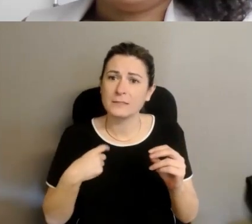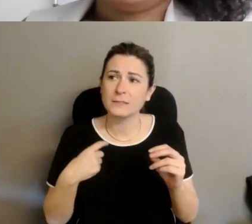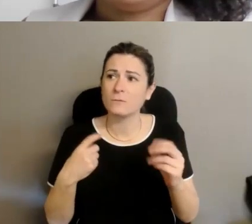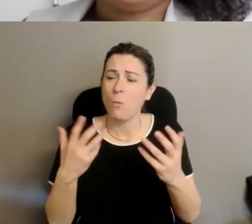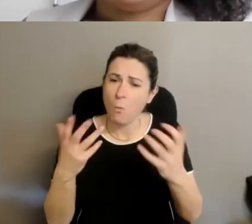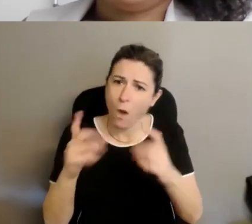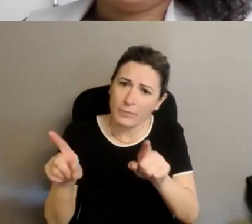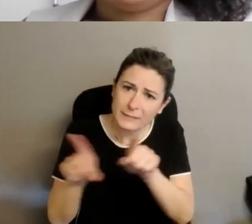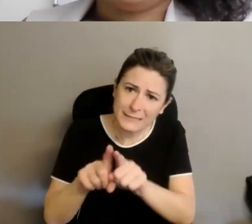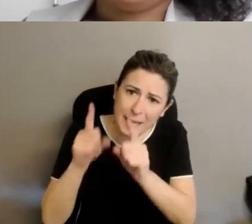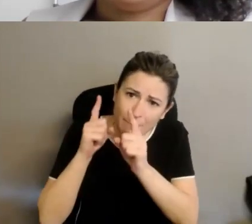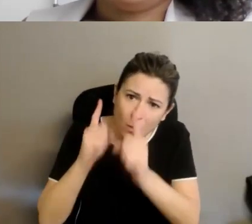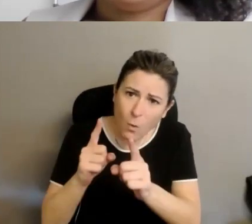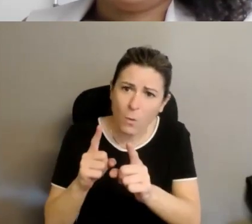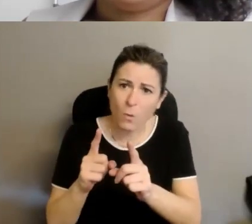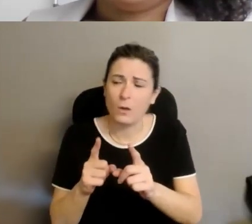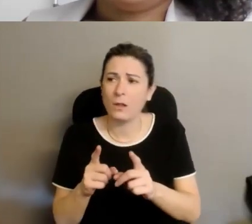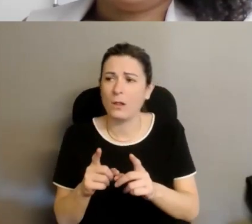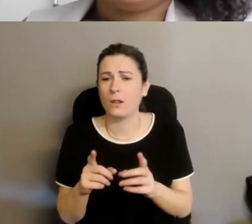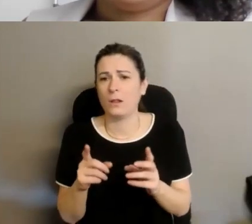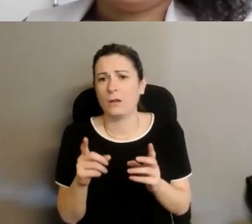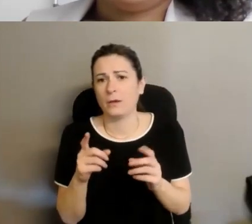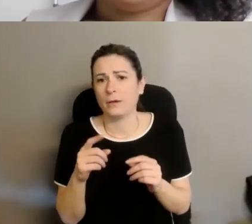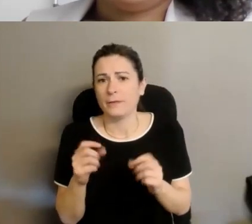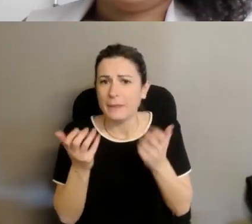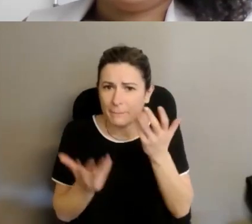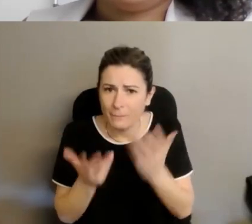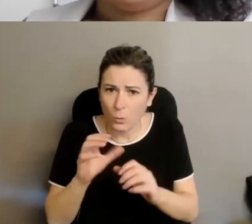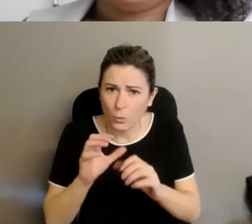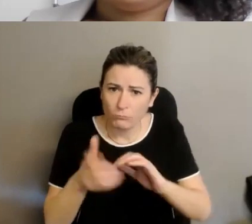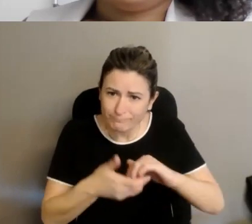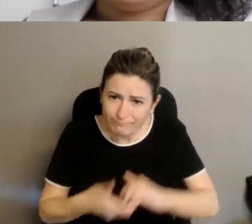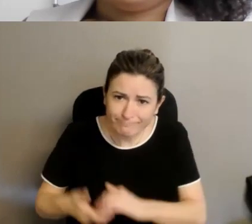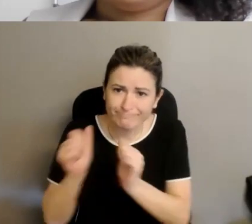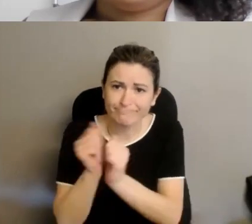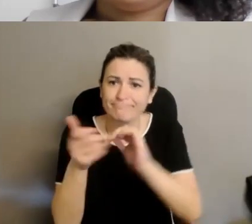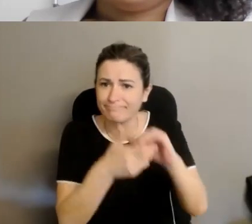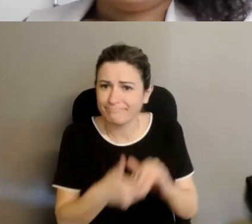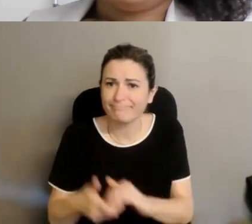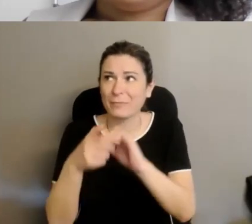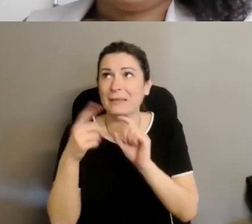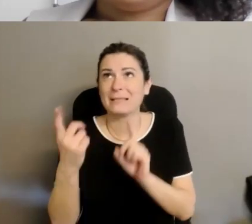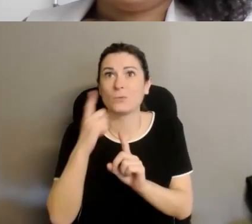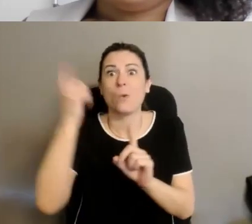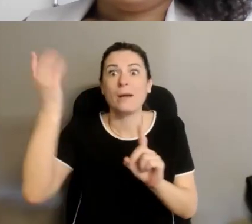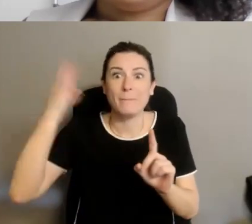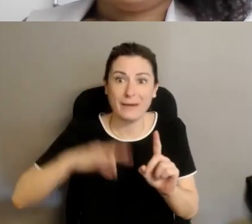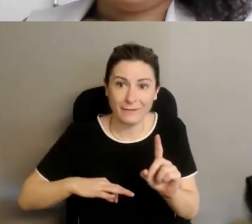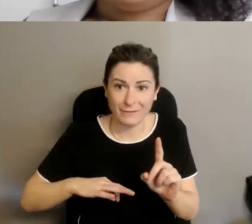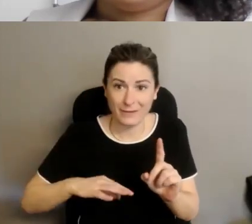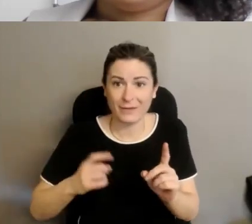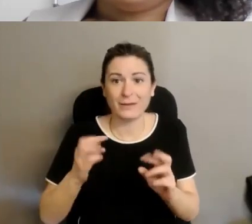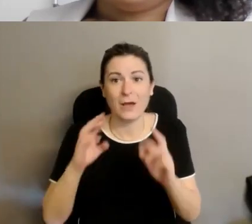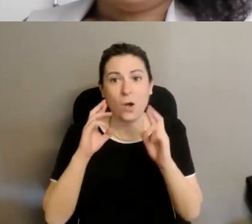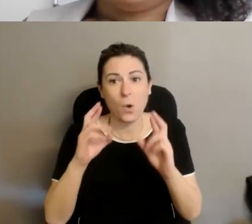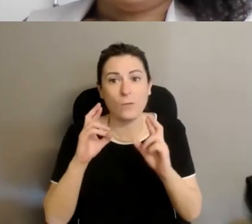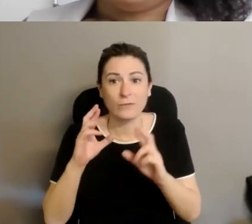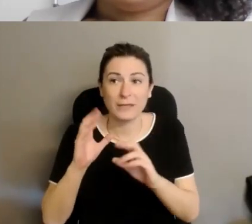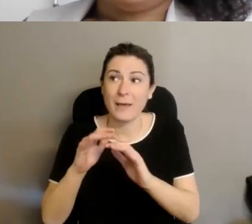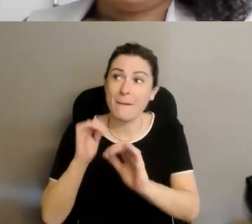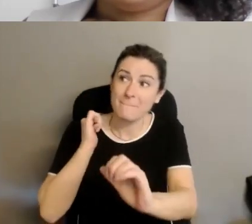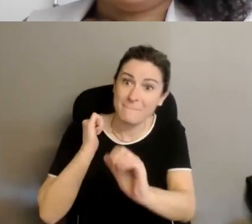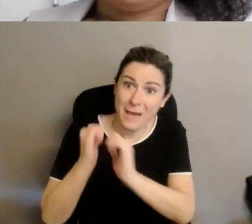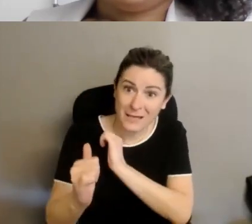at least get this one benefit off and running, that the hope that when you do your next report card, we can say